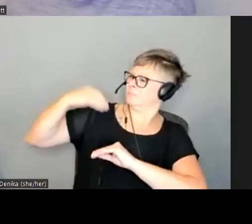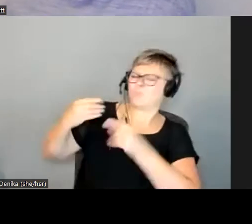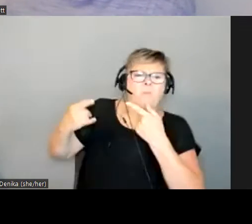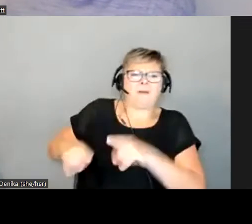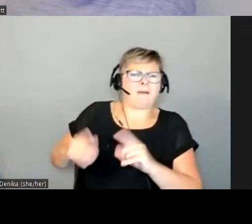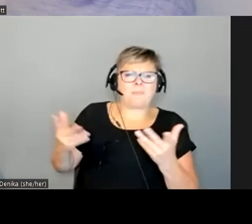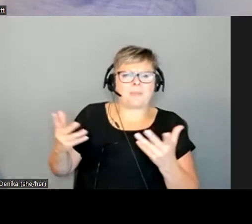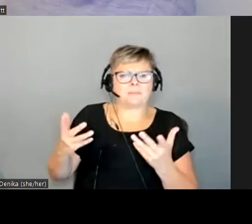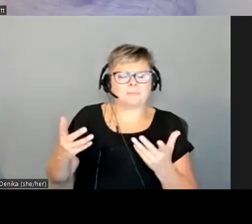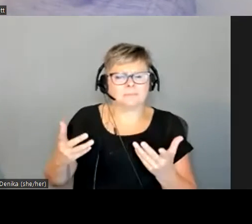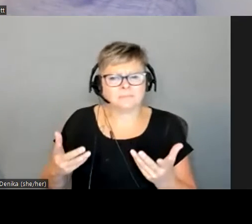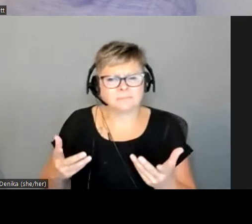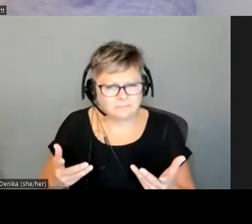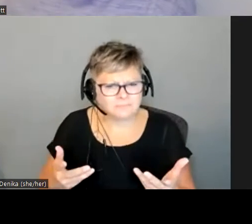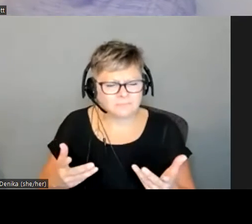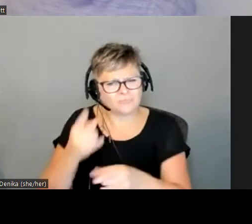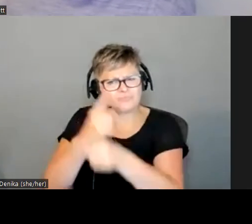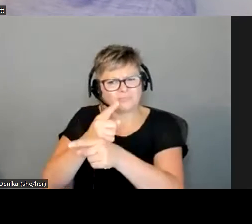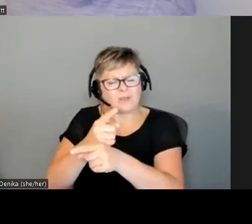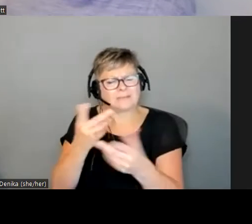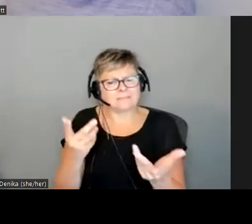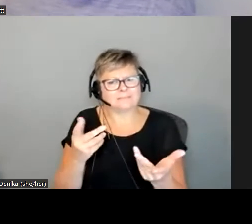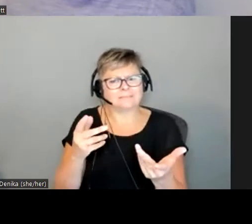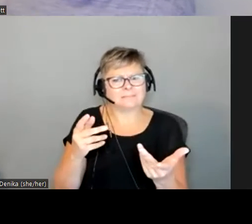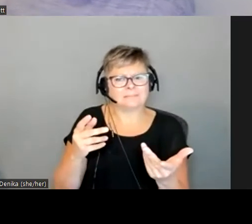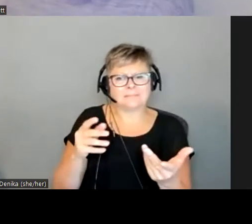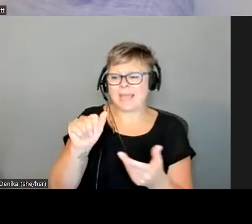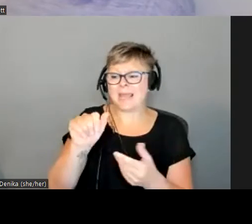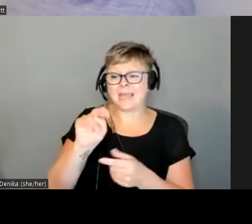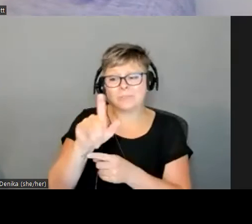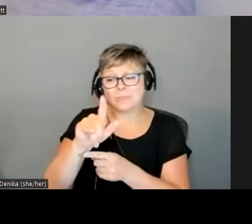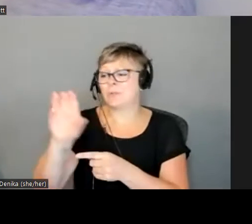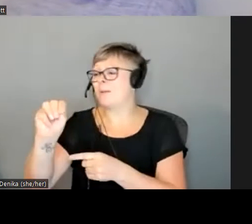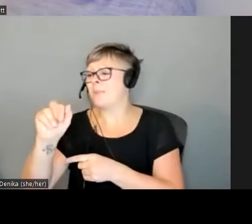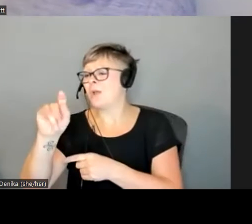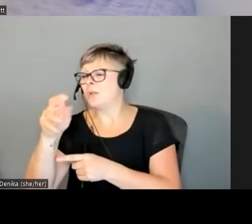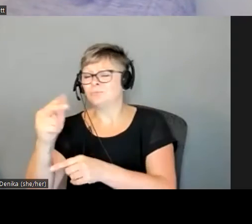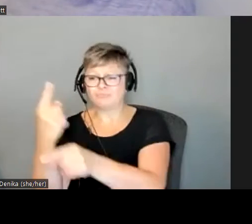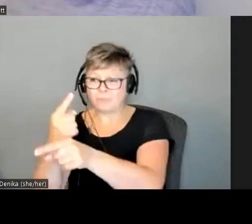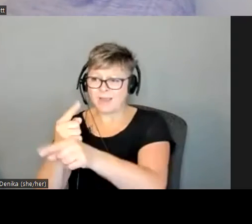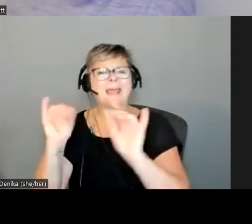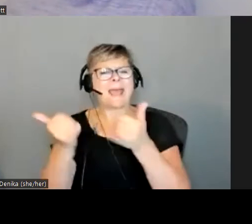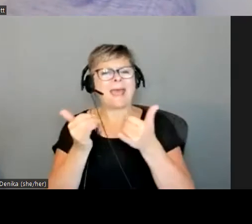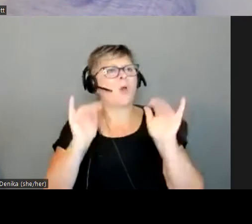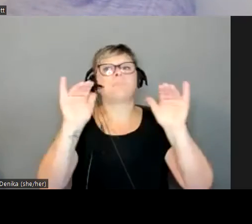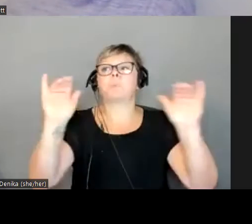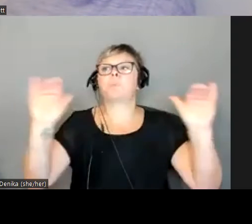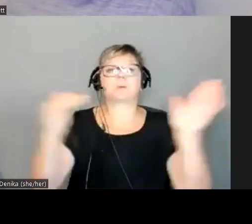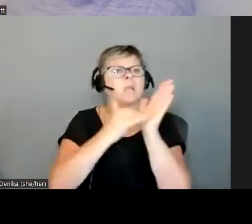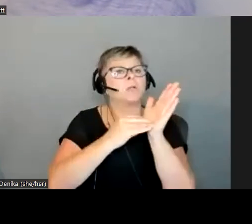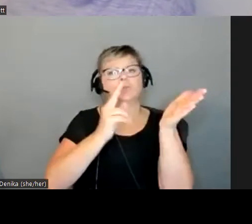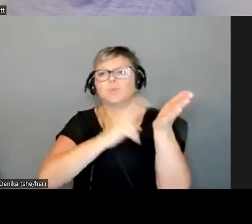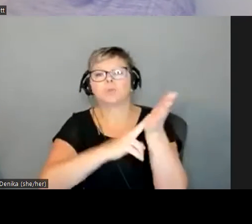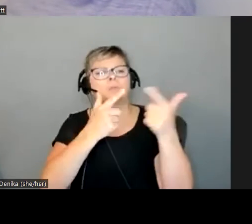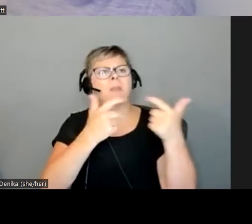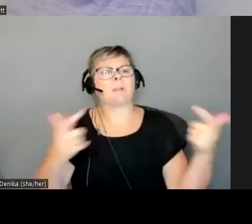is how do we reach the, you know, the healthcare worker, let's say, you know, doctors, nurses, etc., everybody that works in that system,